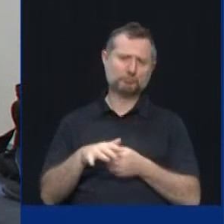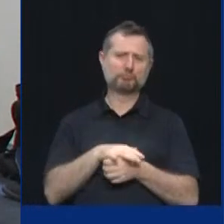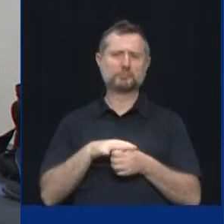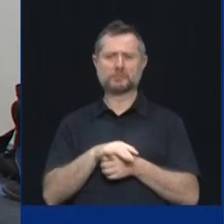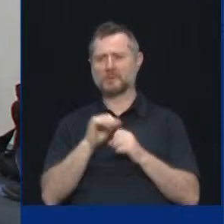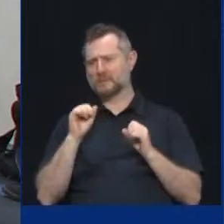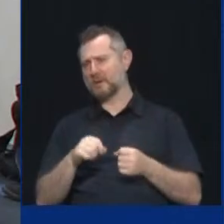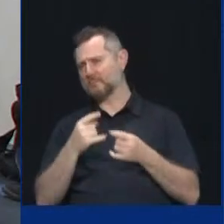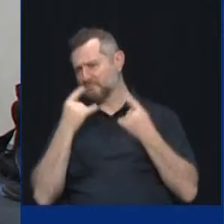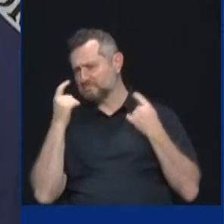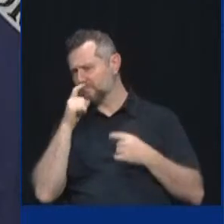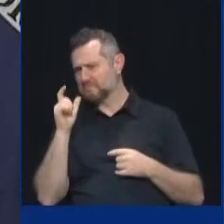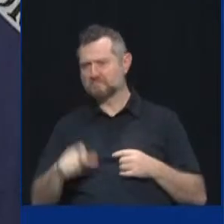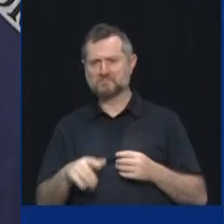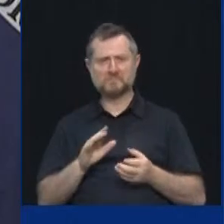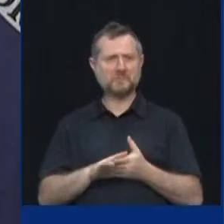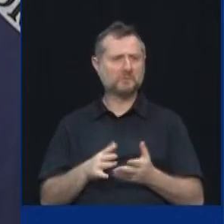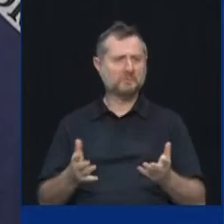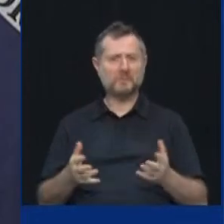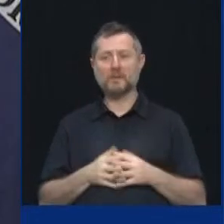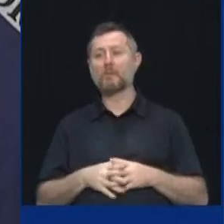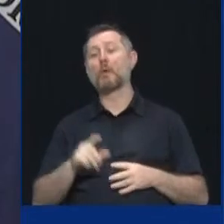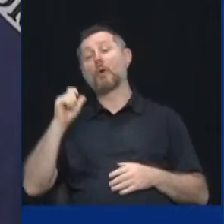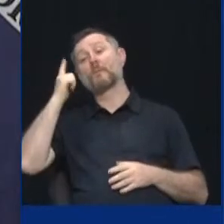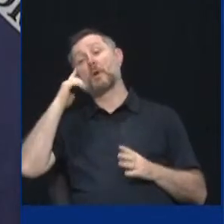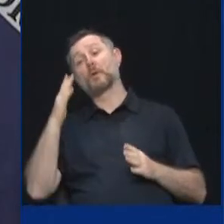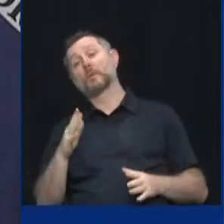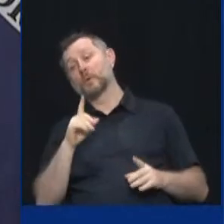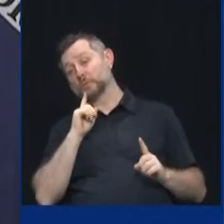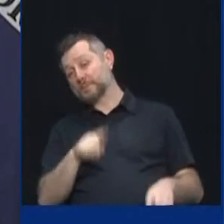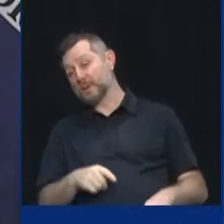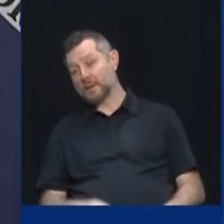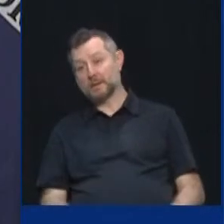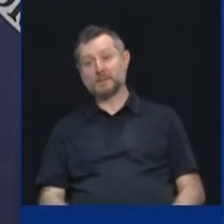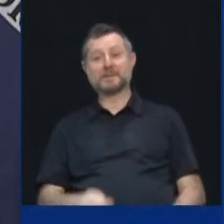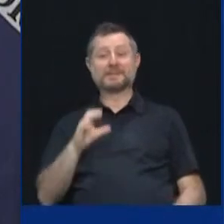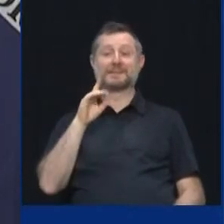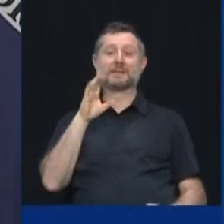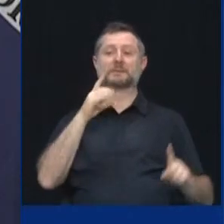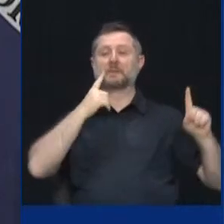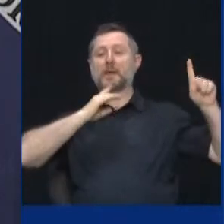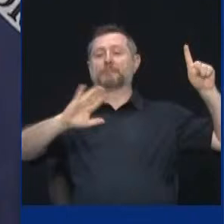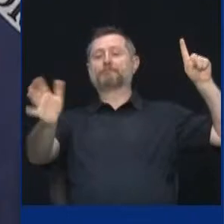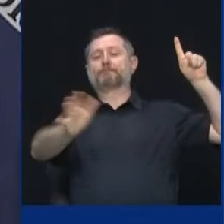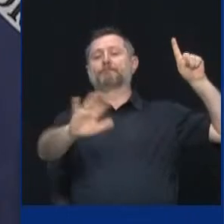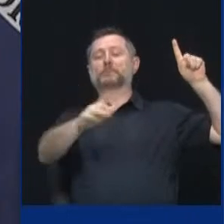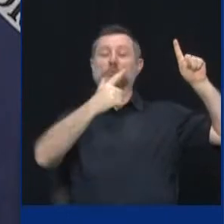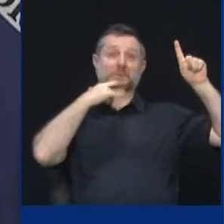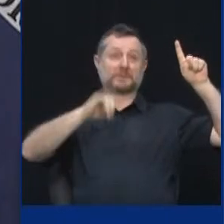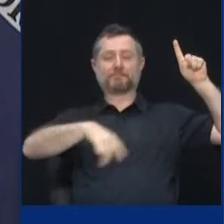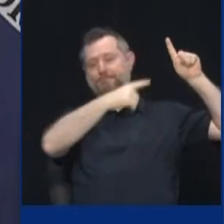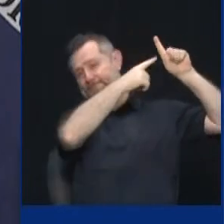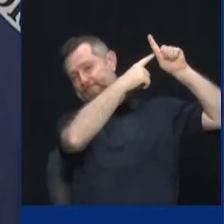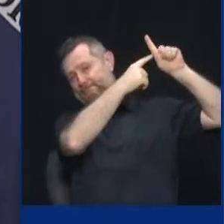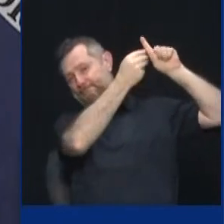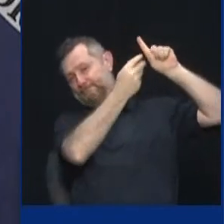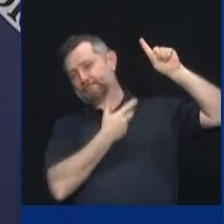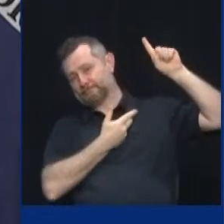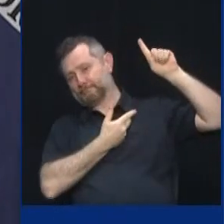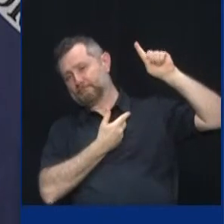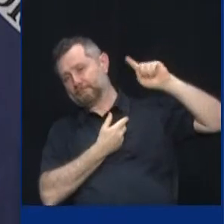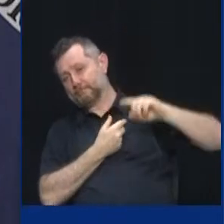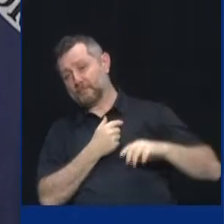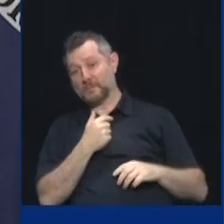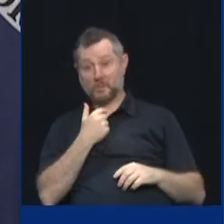maskless inside? CDC thinks that is not advisable. Governor, That was posed